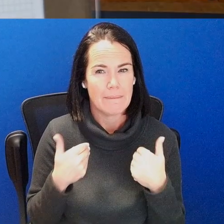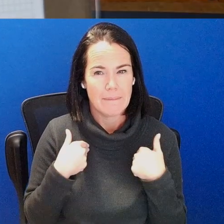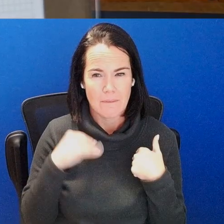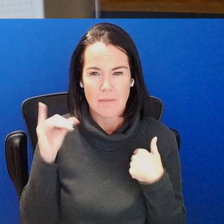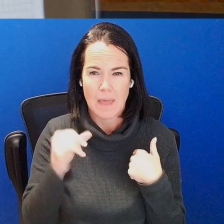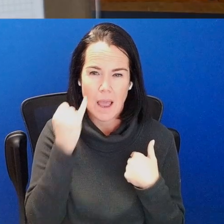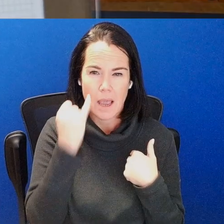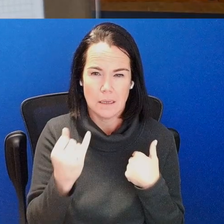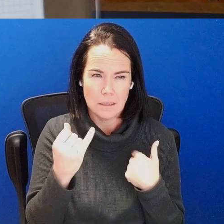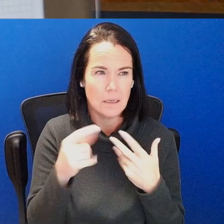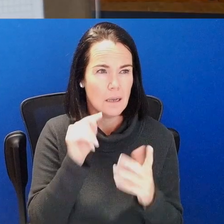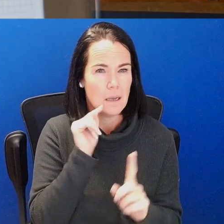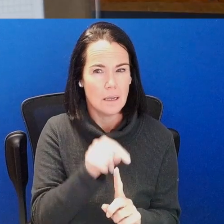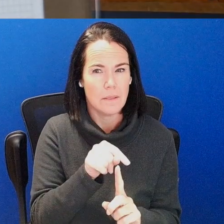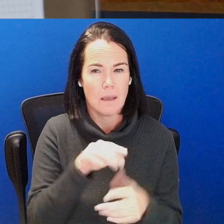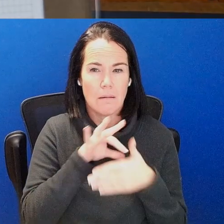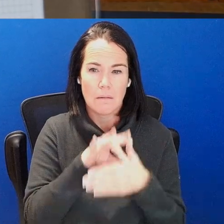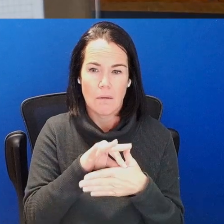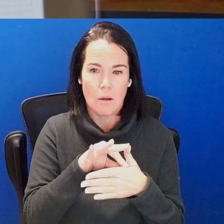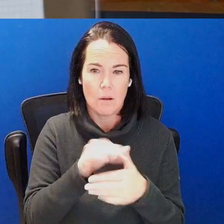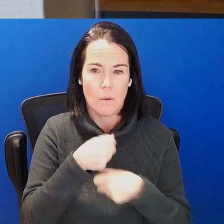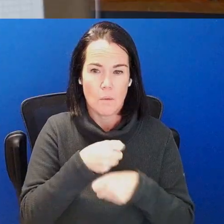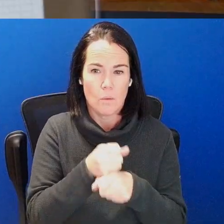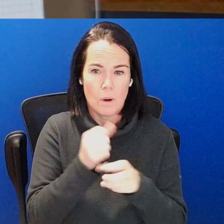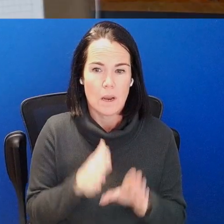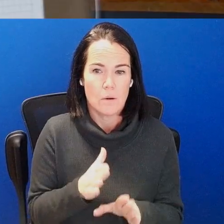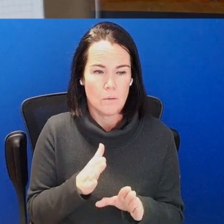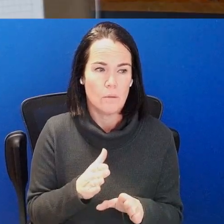idea that content creators,